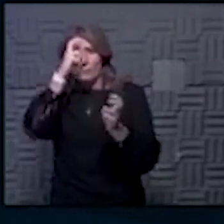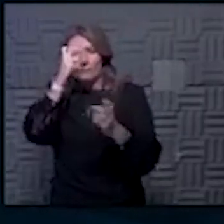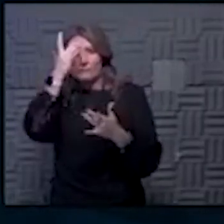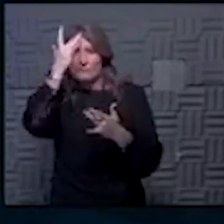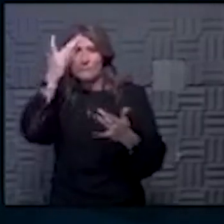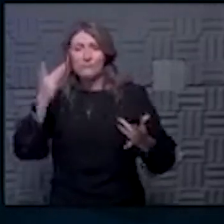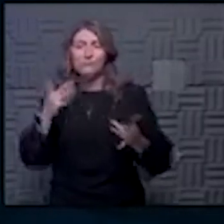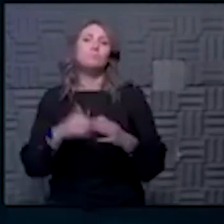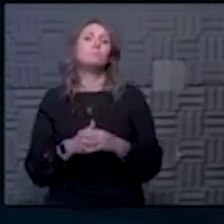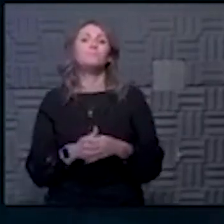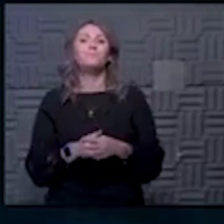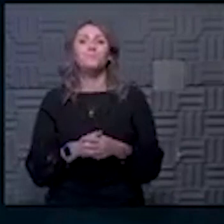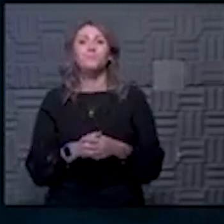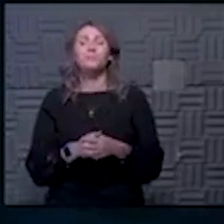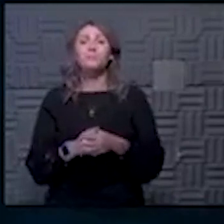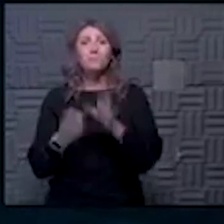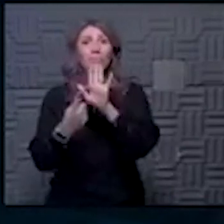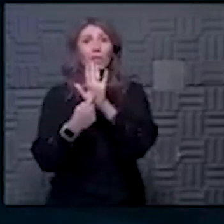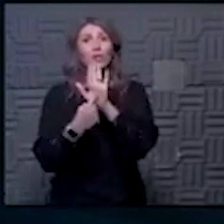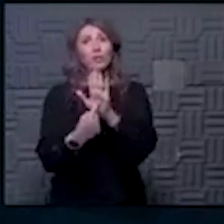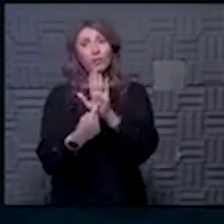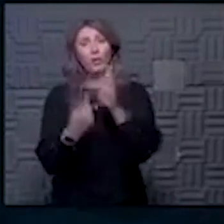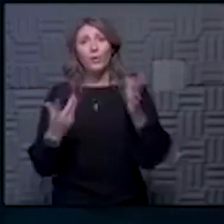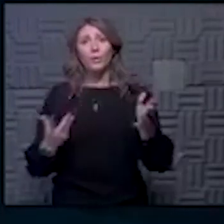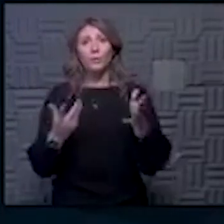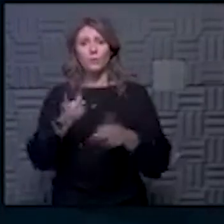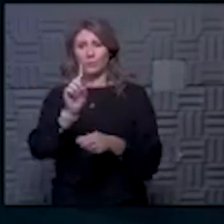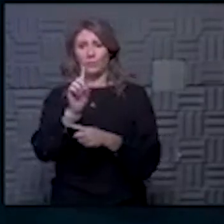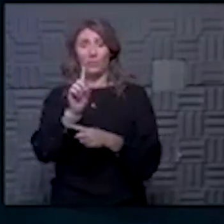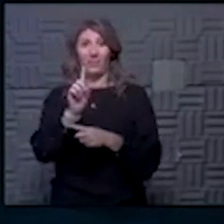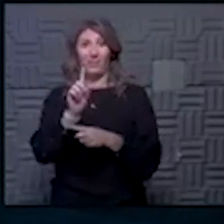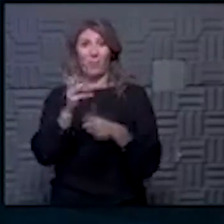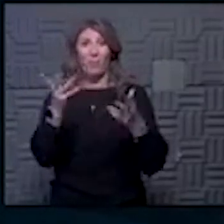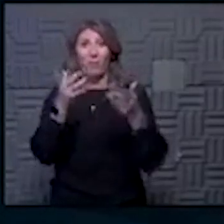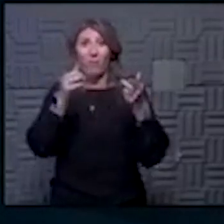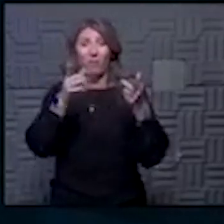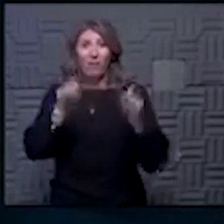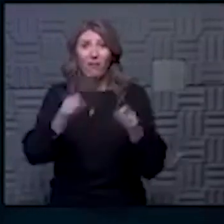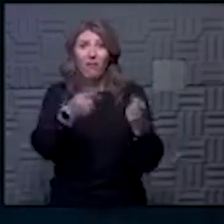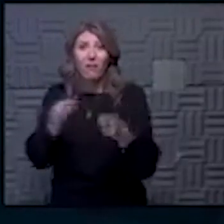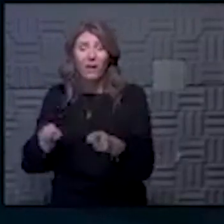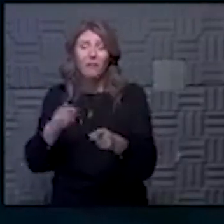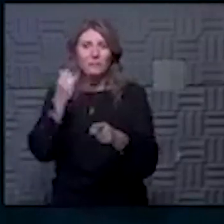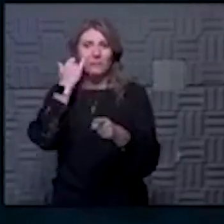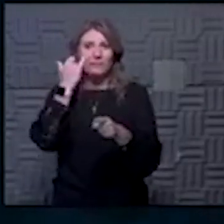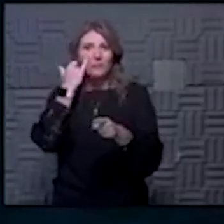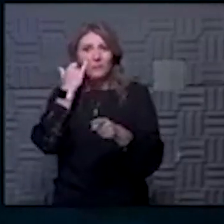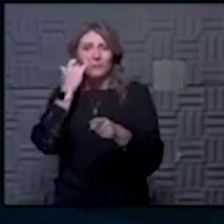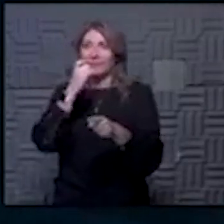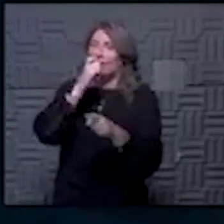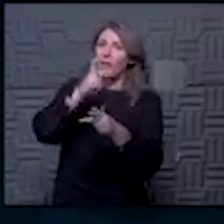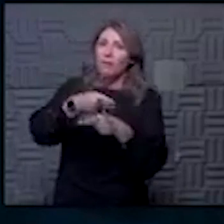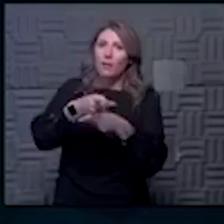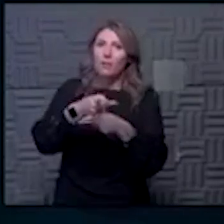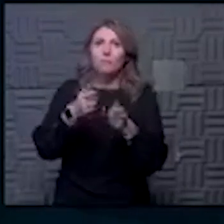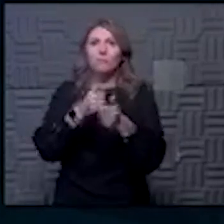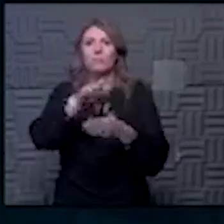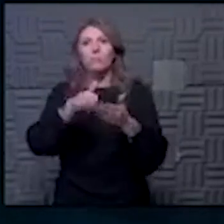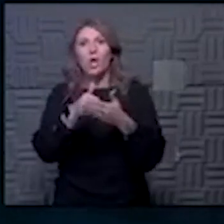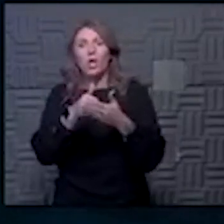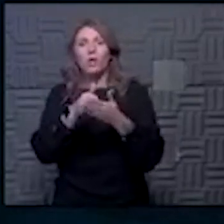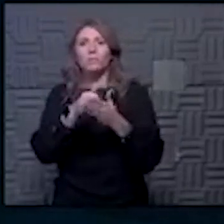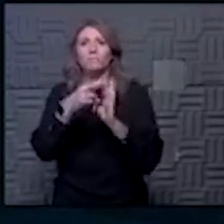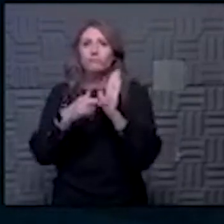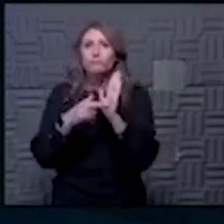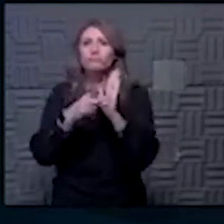I think it just demonstrates where you can end up if you're not really careful with the pillars of infection control,